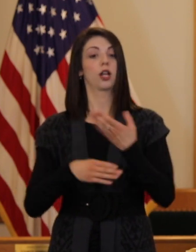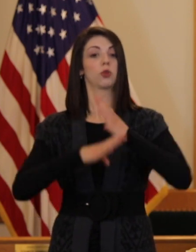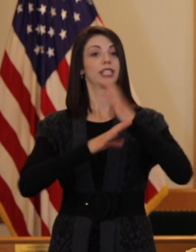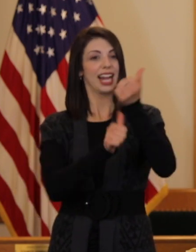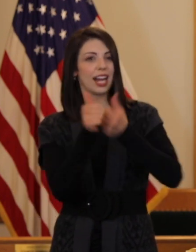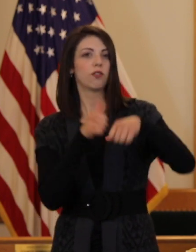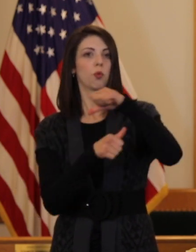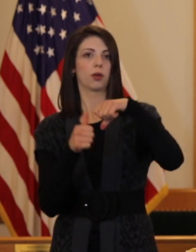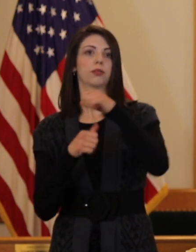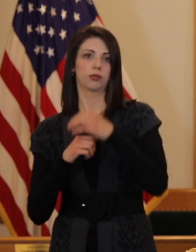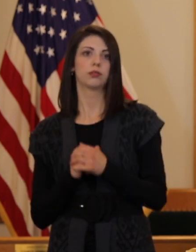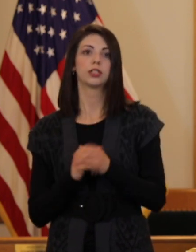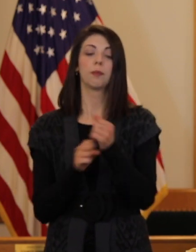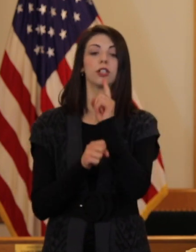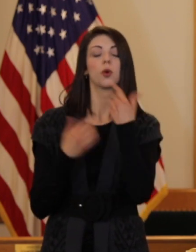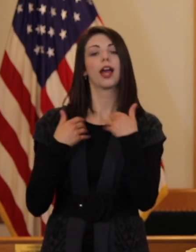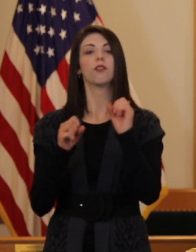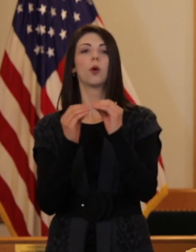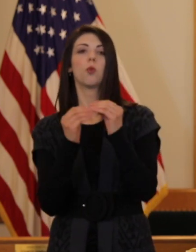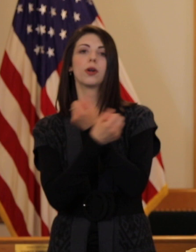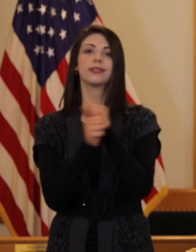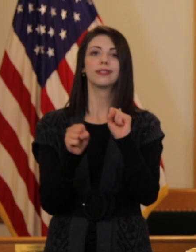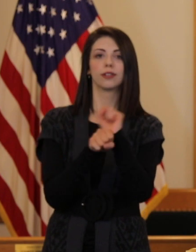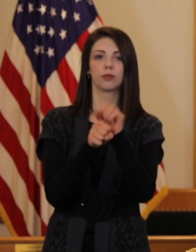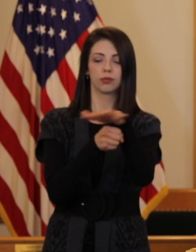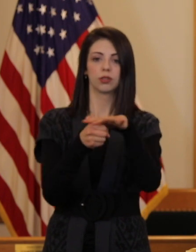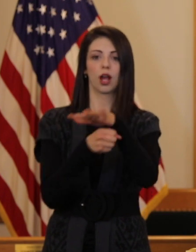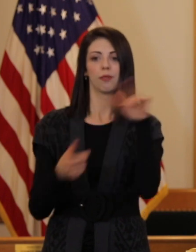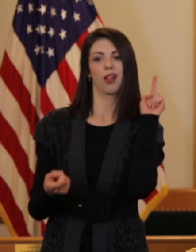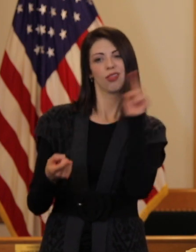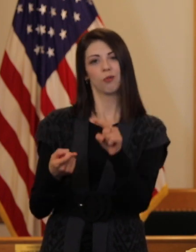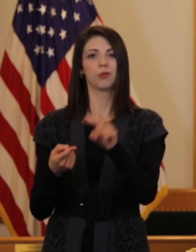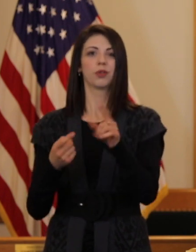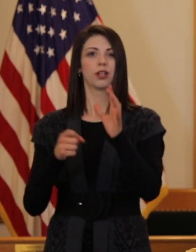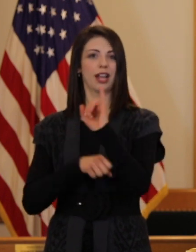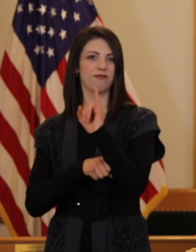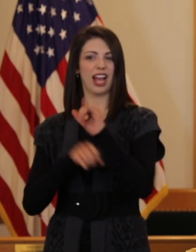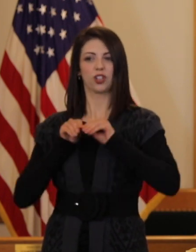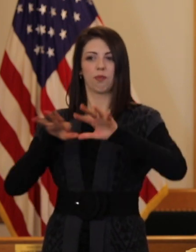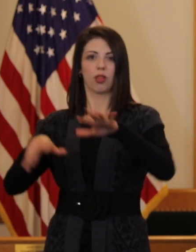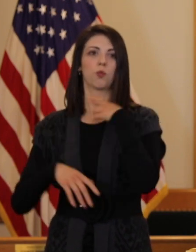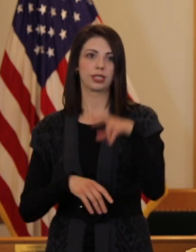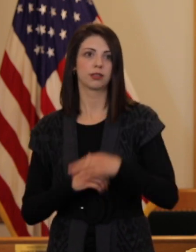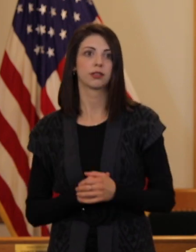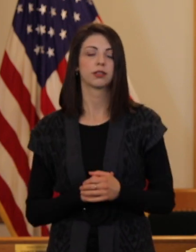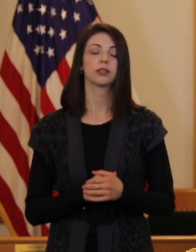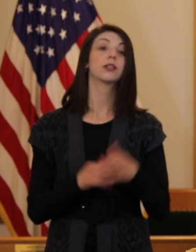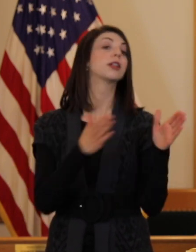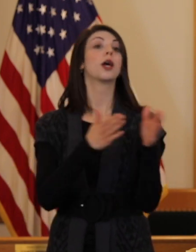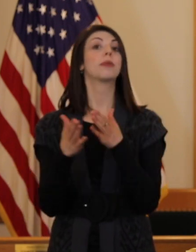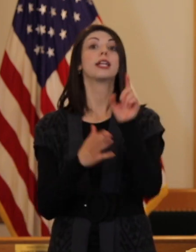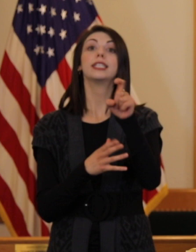physical workspace safer, and implement processes that lower risk of infection in the business. These plans must address the